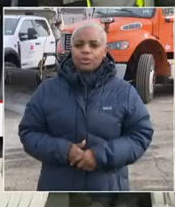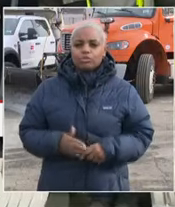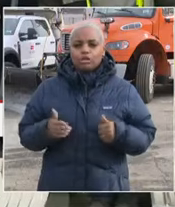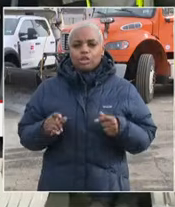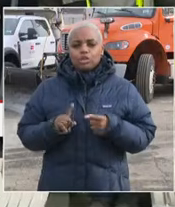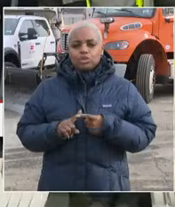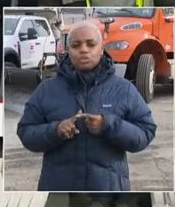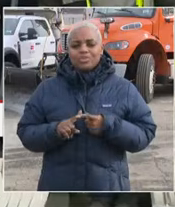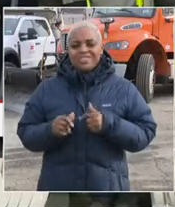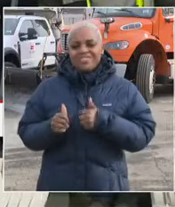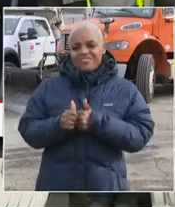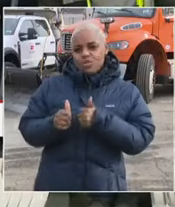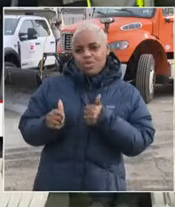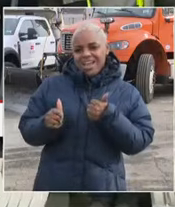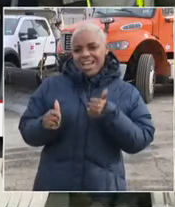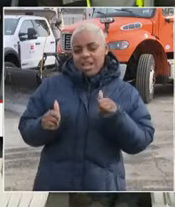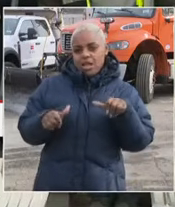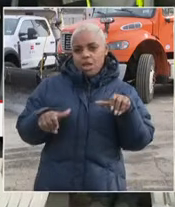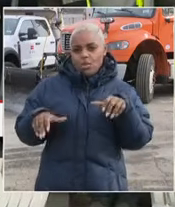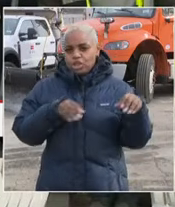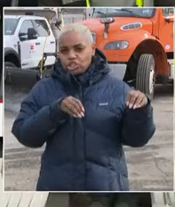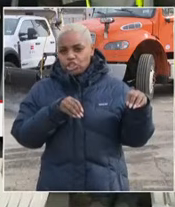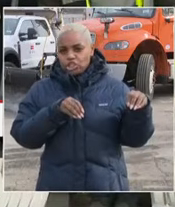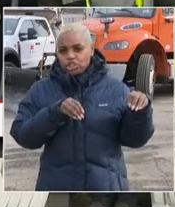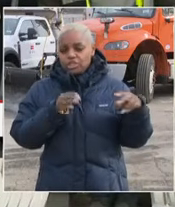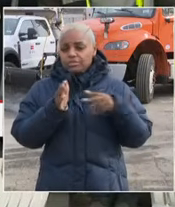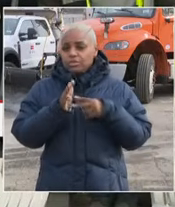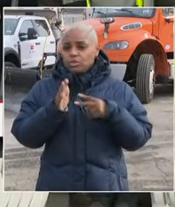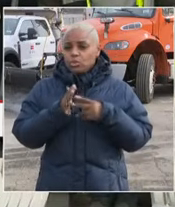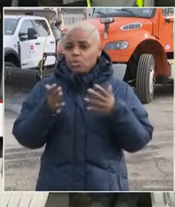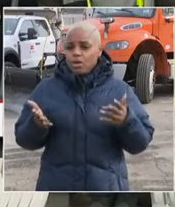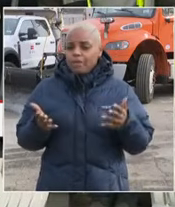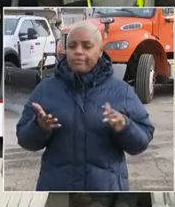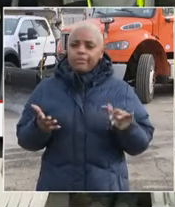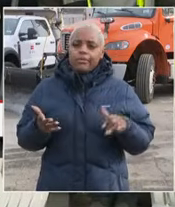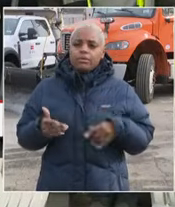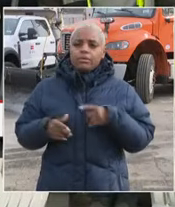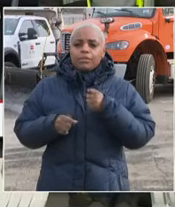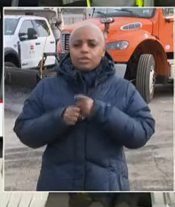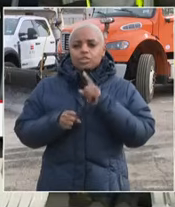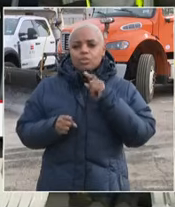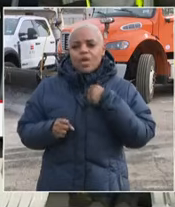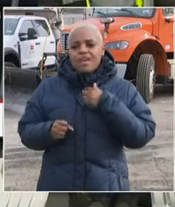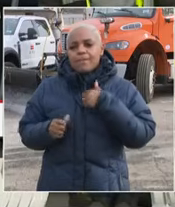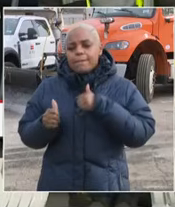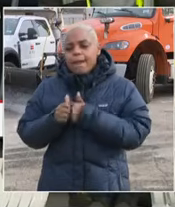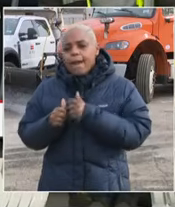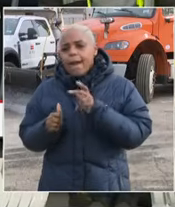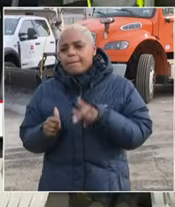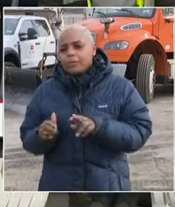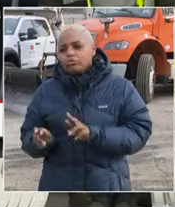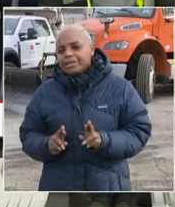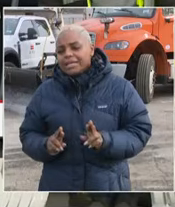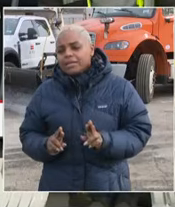necessary configuration, backup lines, etc. So step 1, prevent the outage. Step 2 is when we do